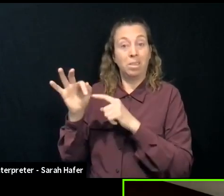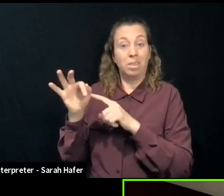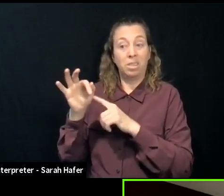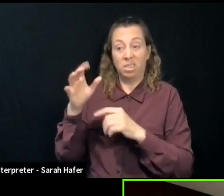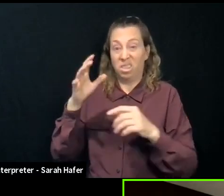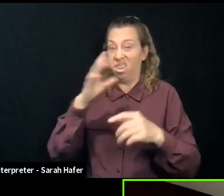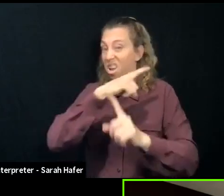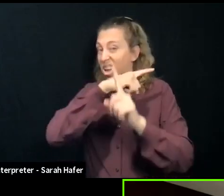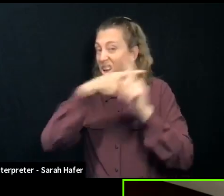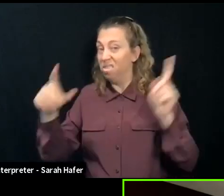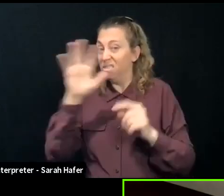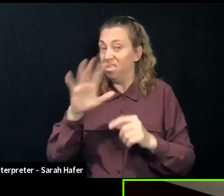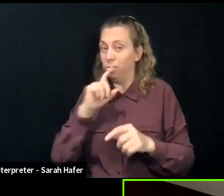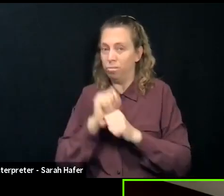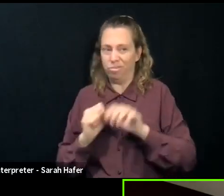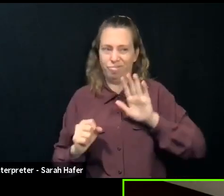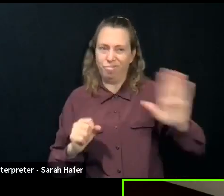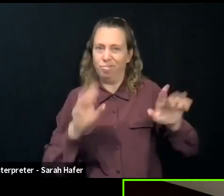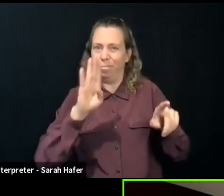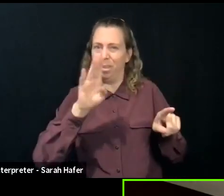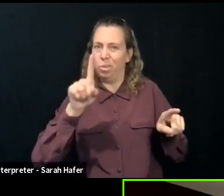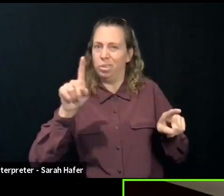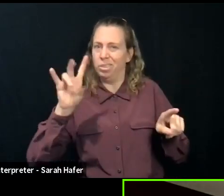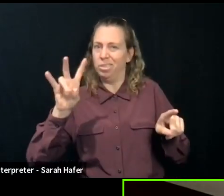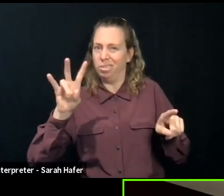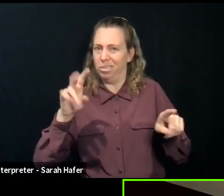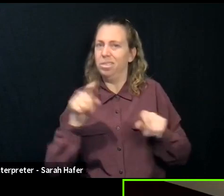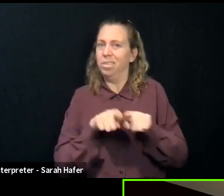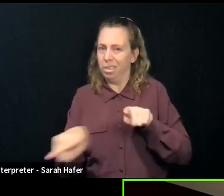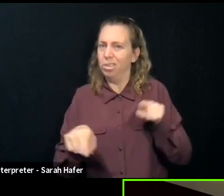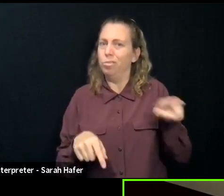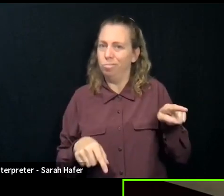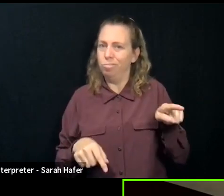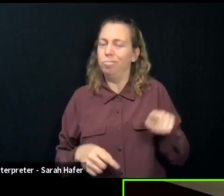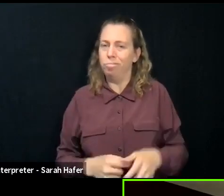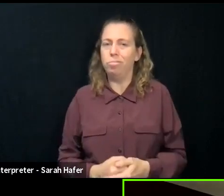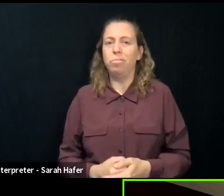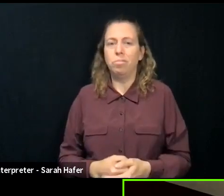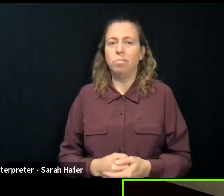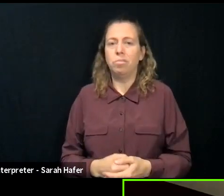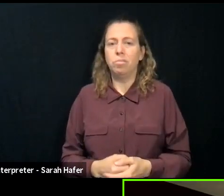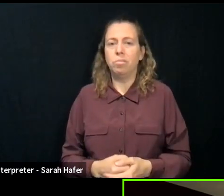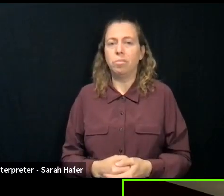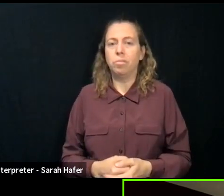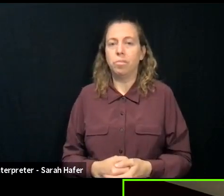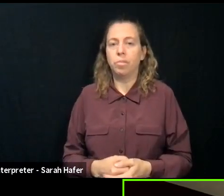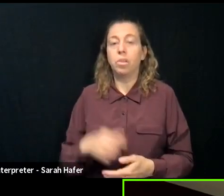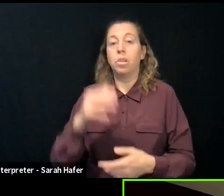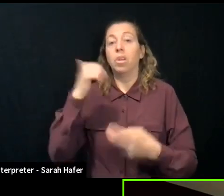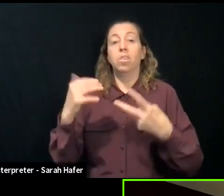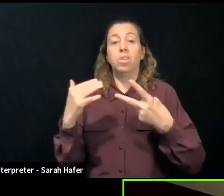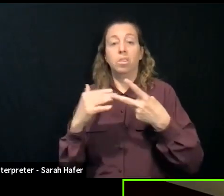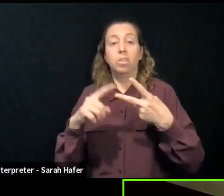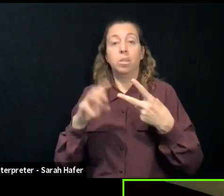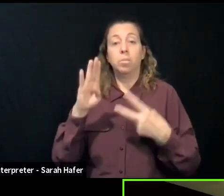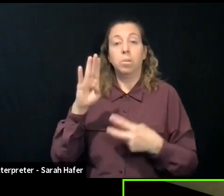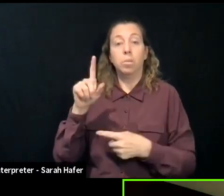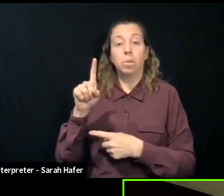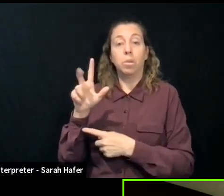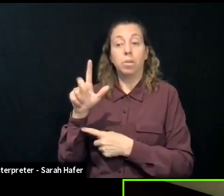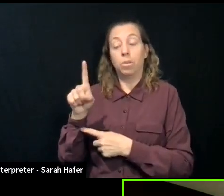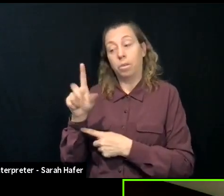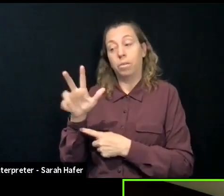variant. Other variants, such as the B1351 variant, also known as the South Africa